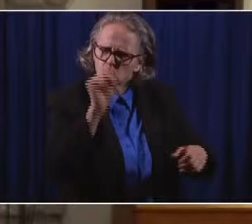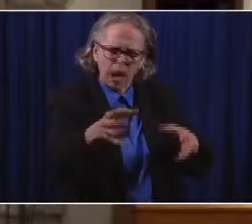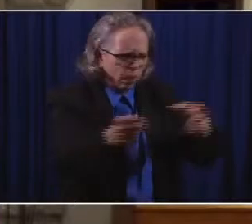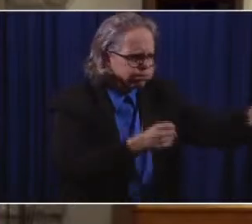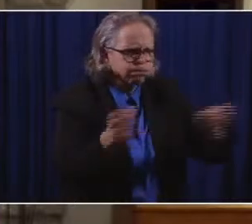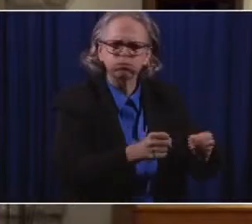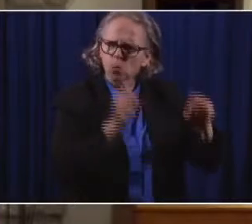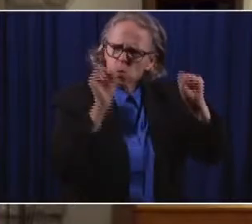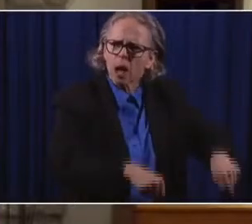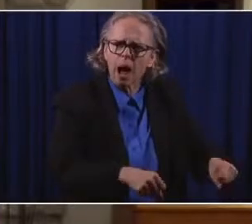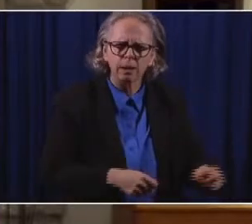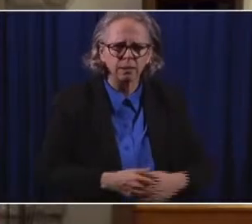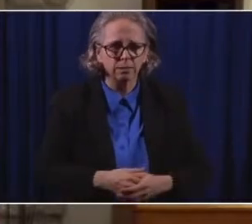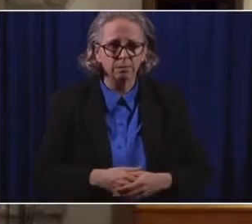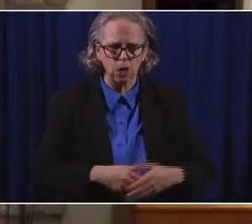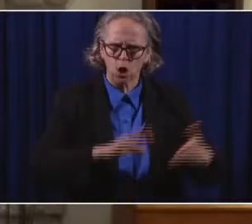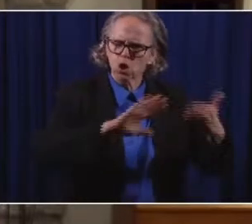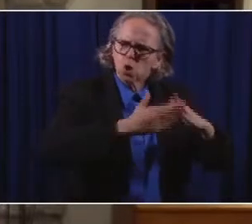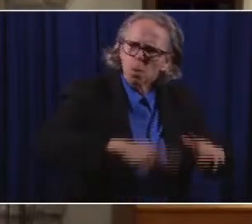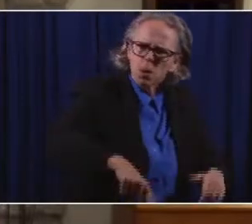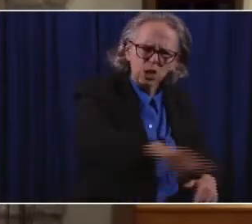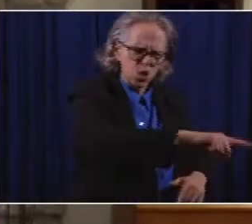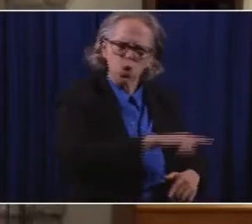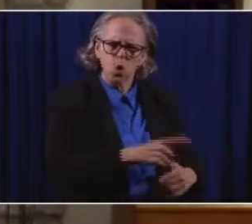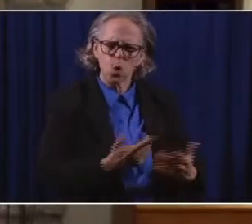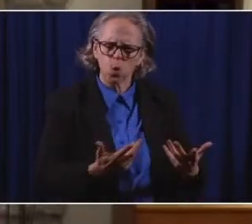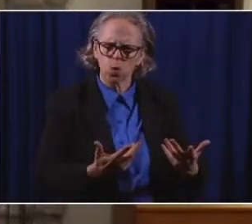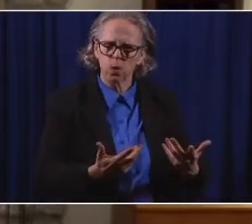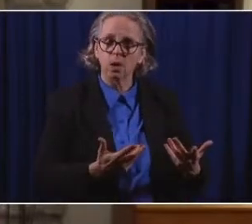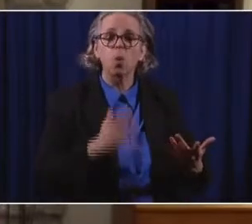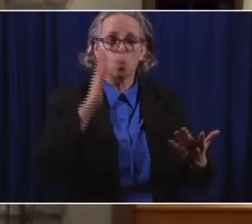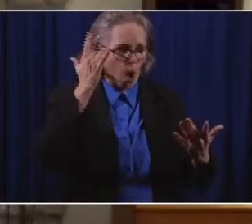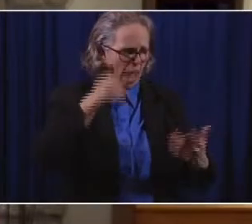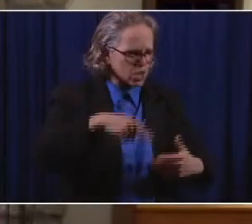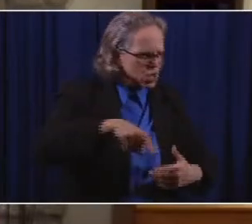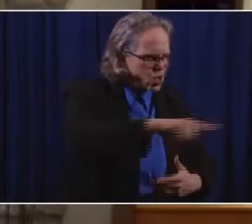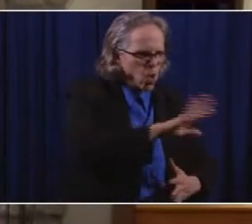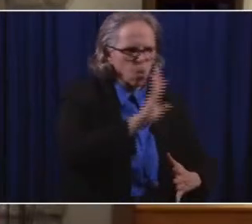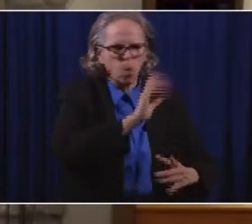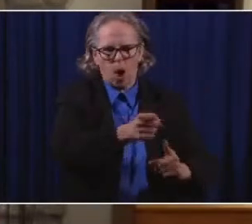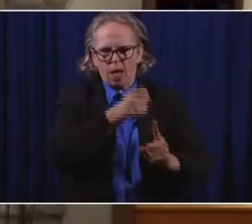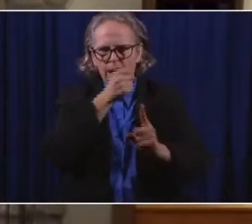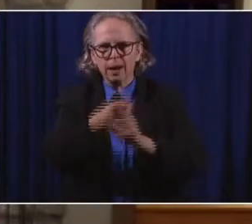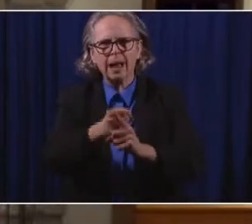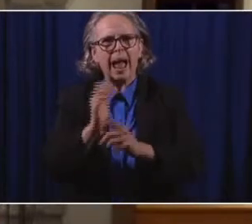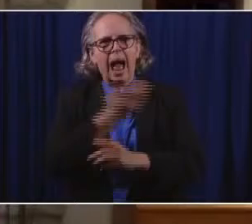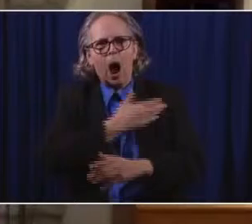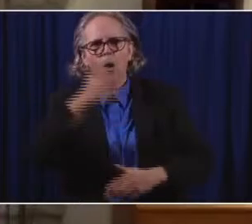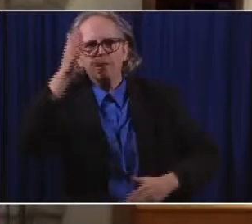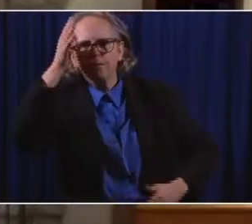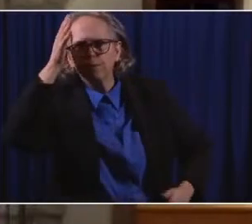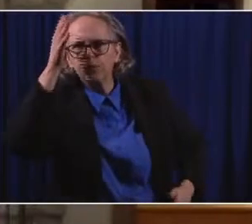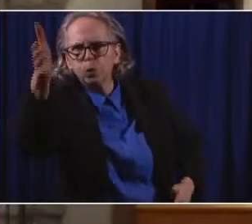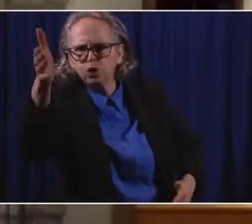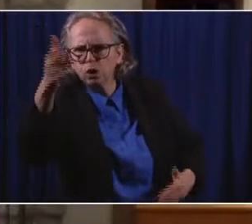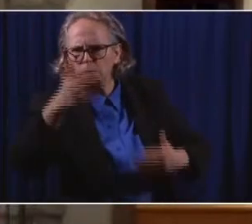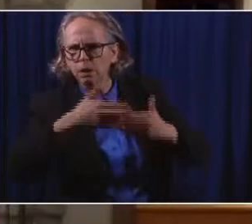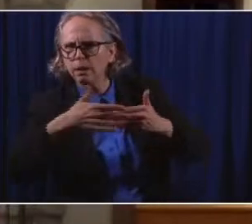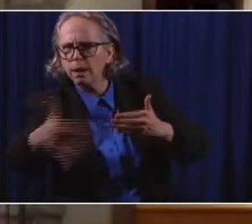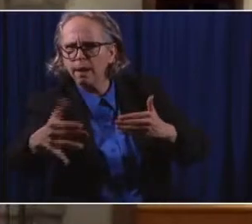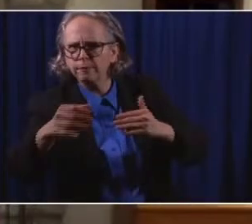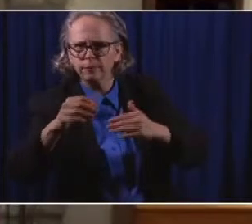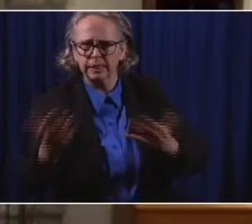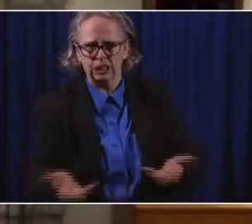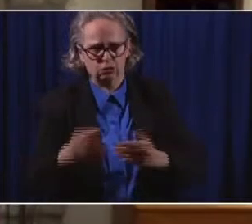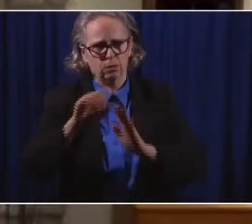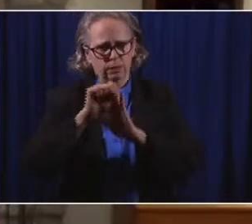together that is going to make the difference. This is how we're going to beat this enemy. We have a common enemy. We have a common